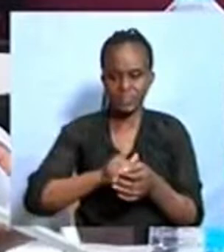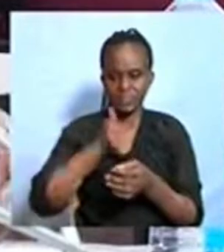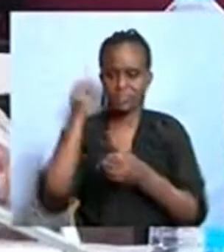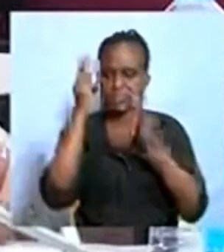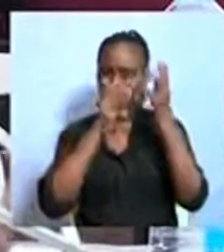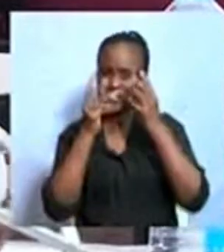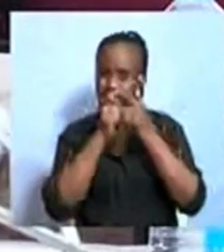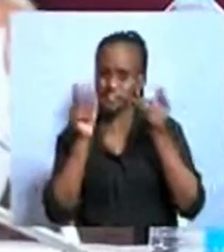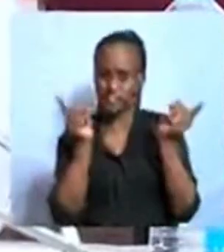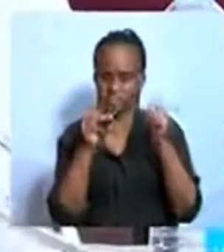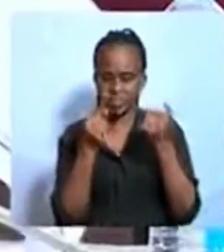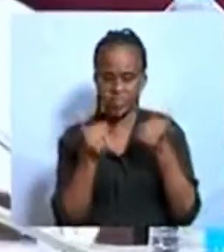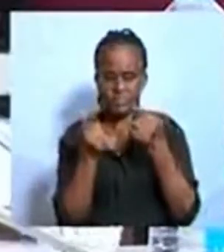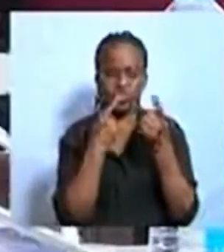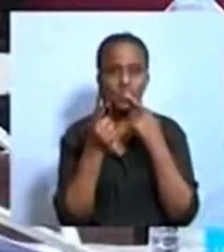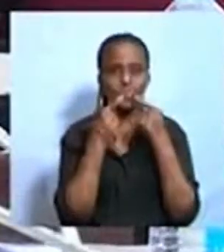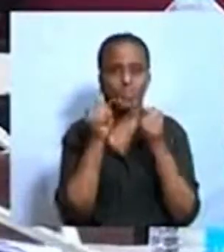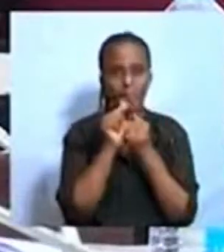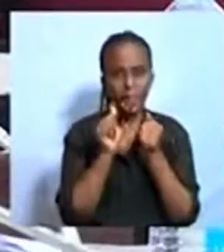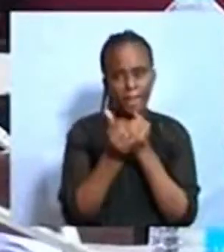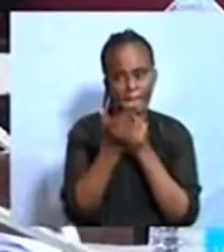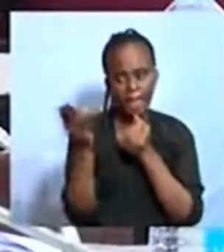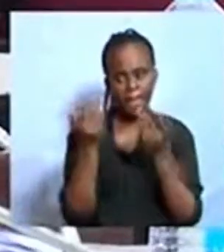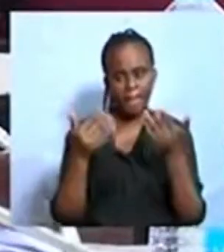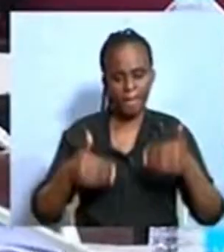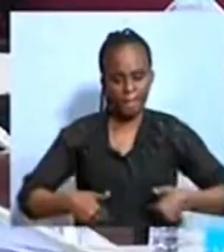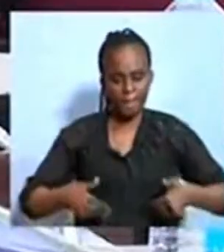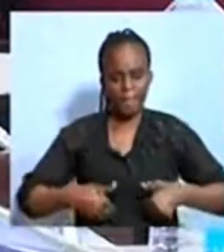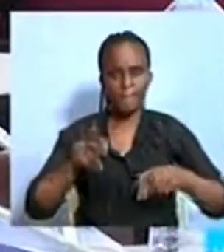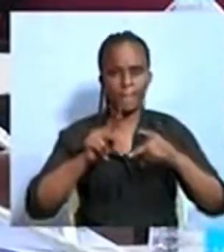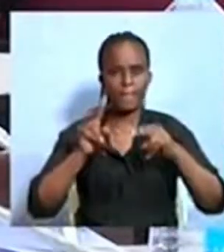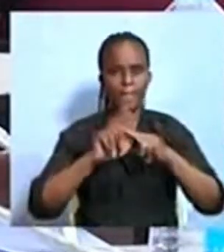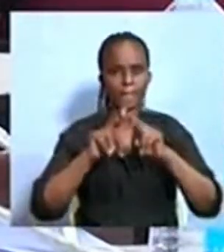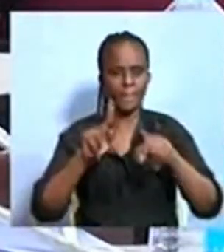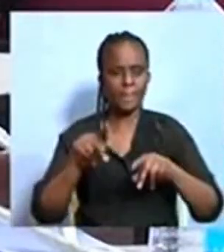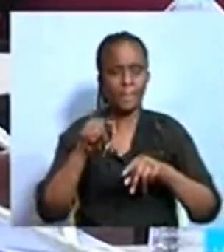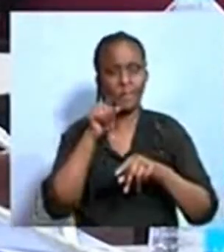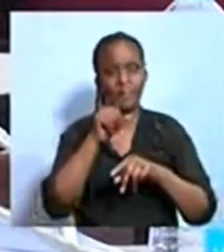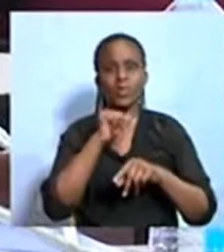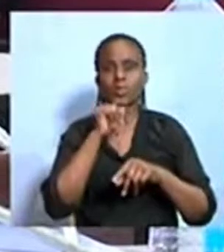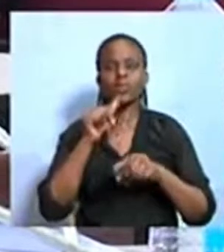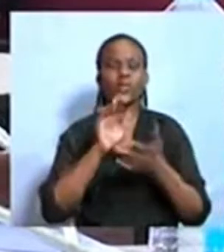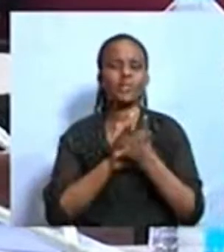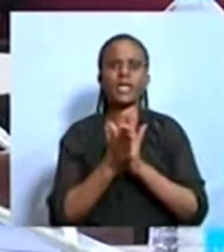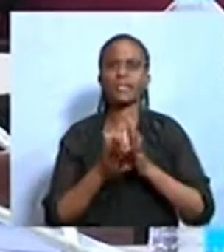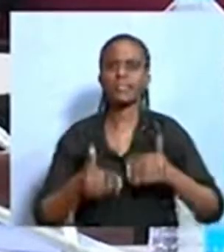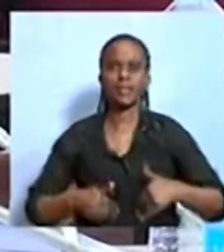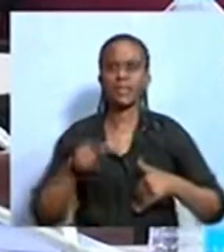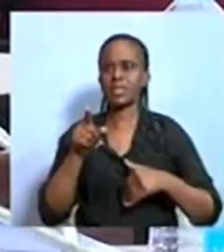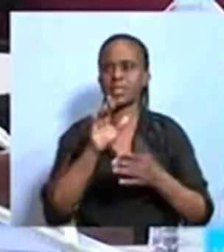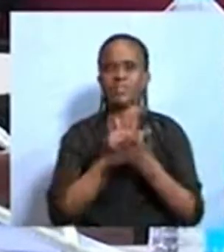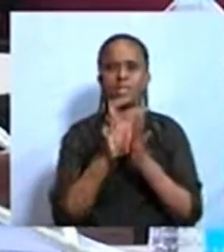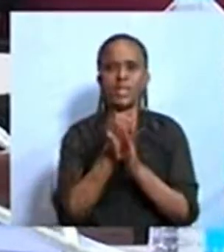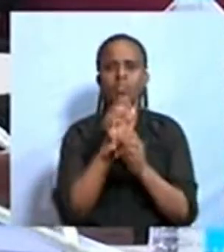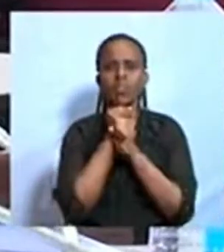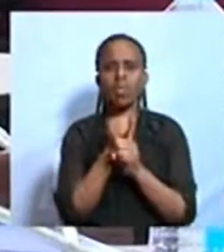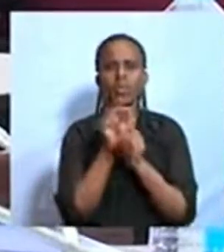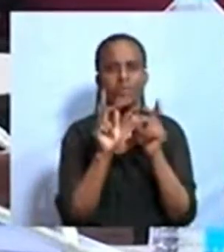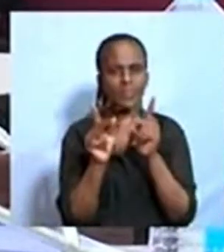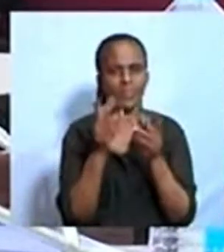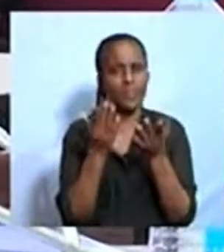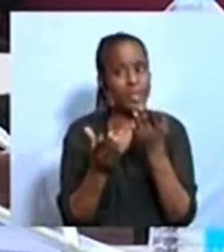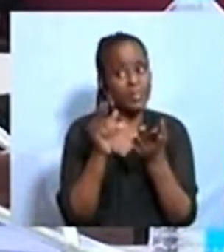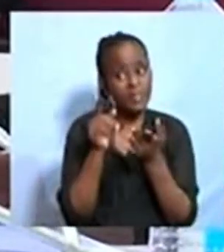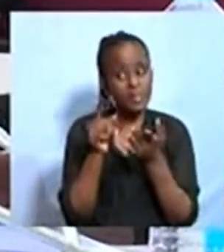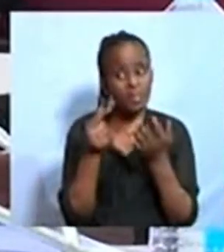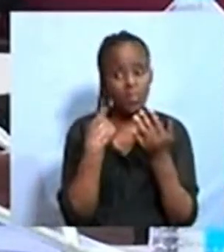that when we are talking about them being adolescents and young people, Chair, tomorrow these will no longer be adolescents and young people. These are going to become adults. Perhaps those